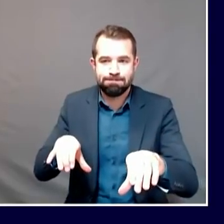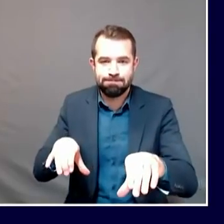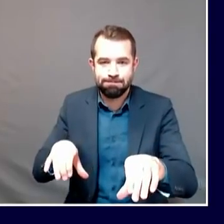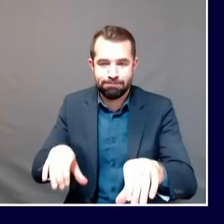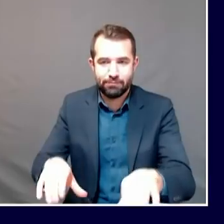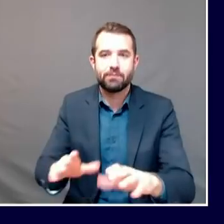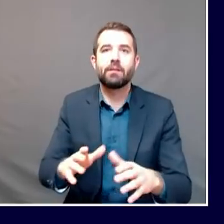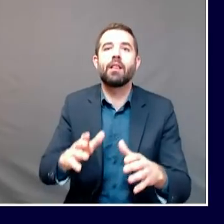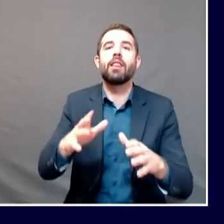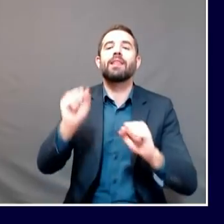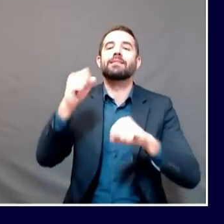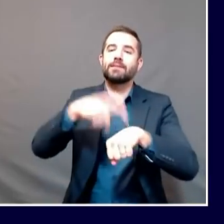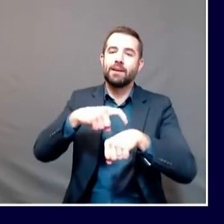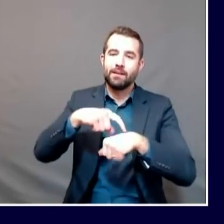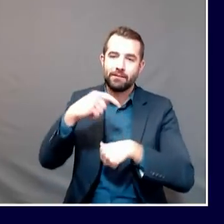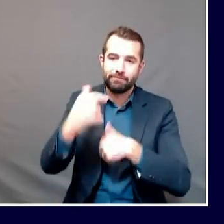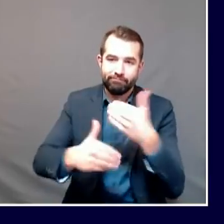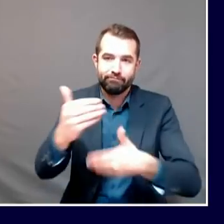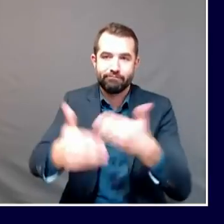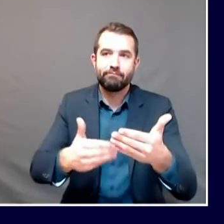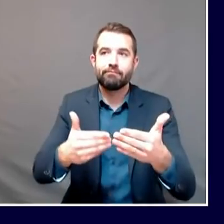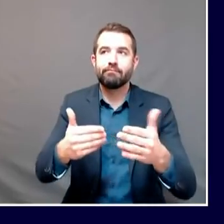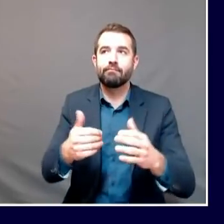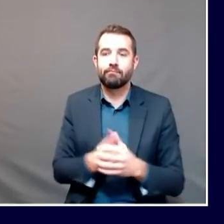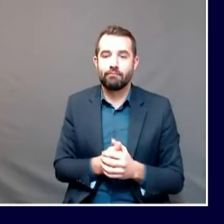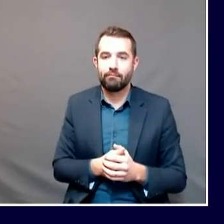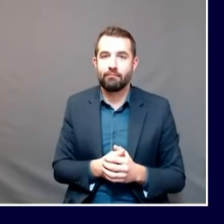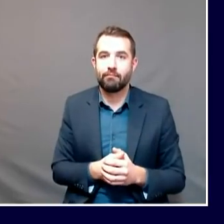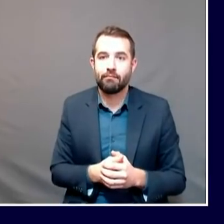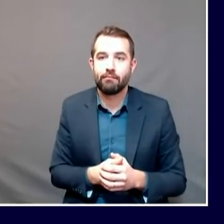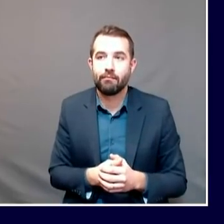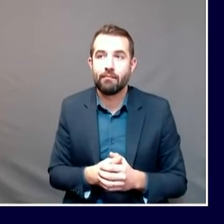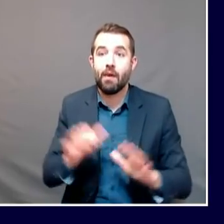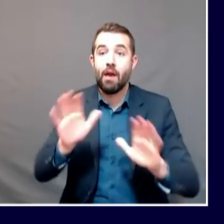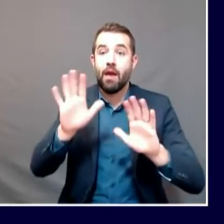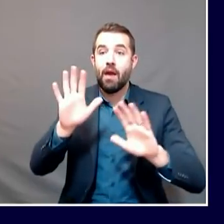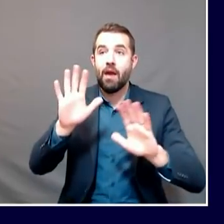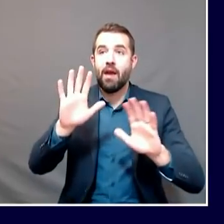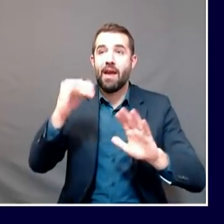If I could close with sort of one more thought here.